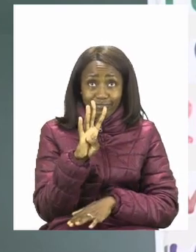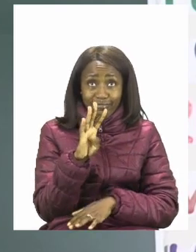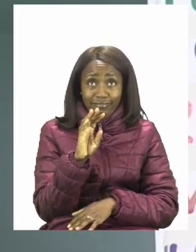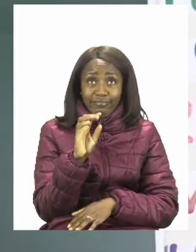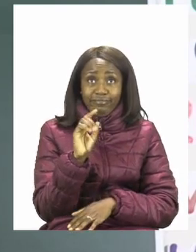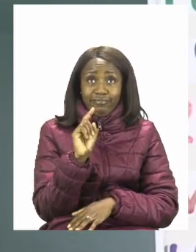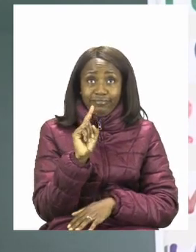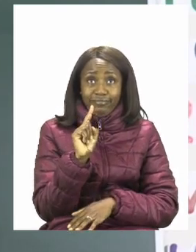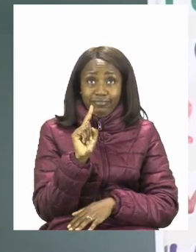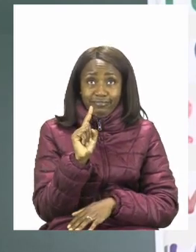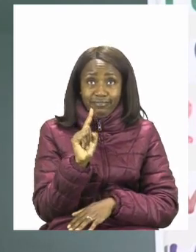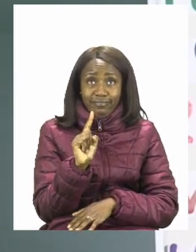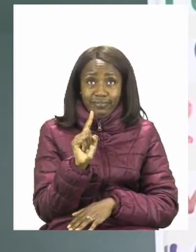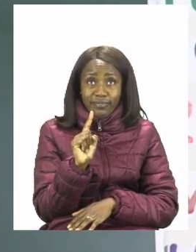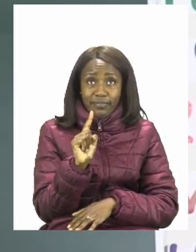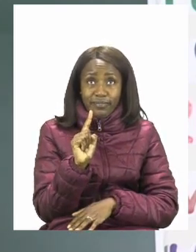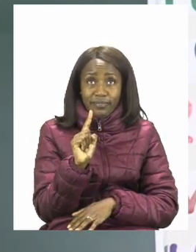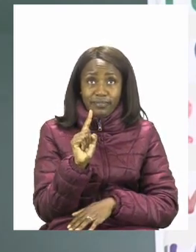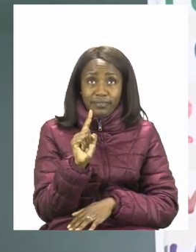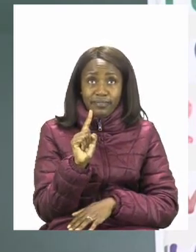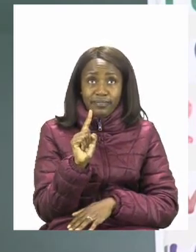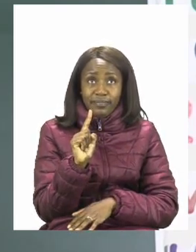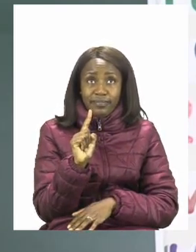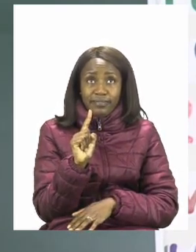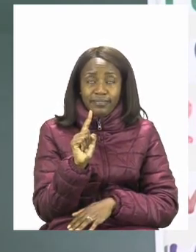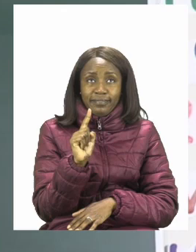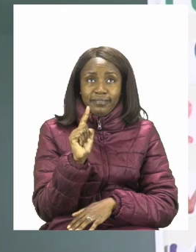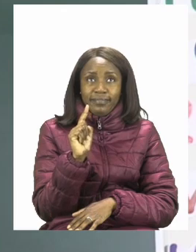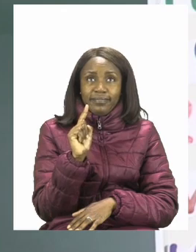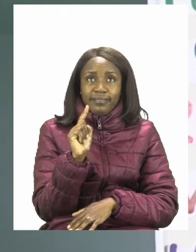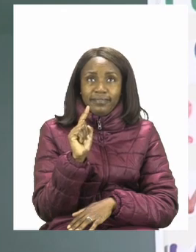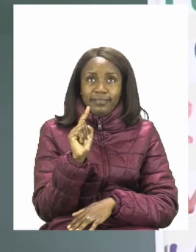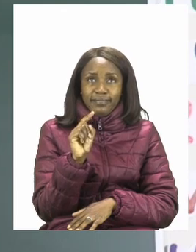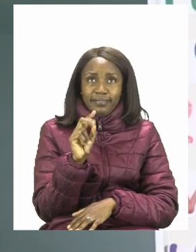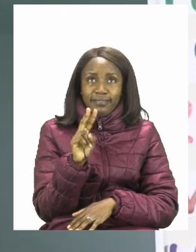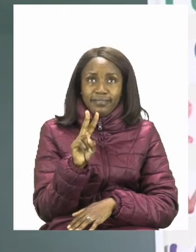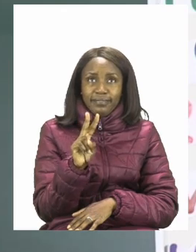4 dots. Let's count together. 1,